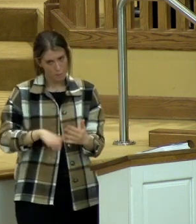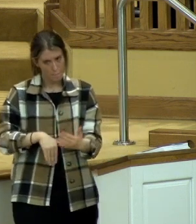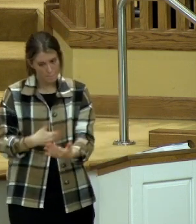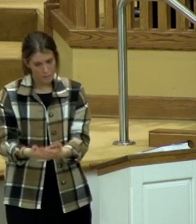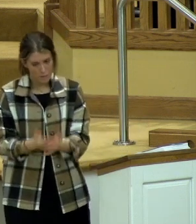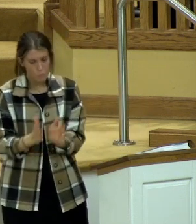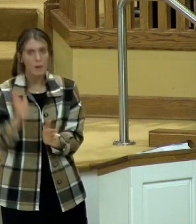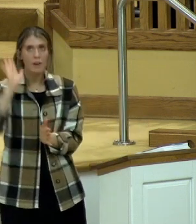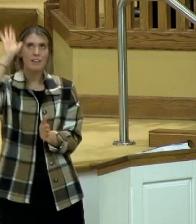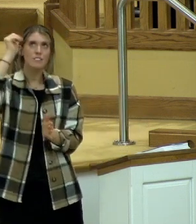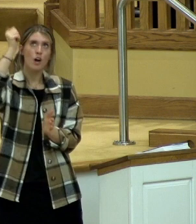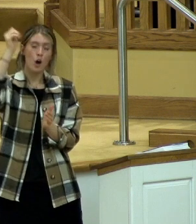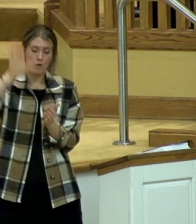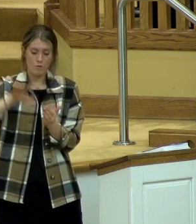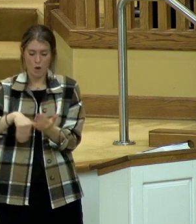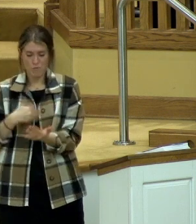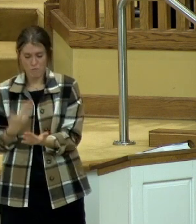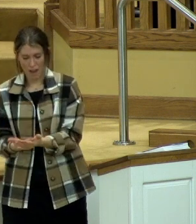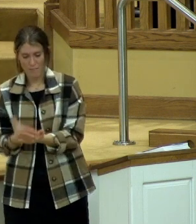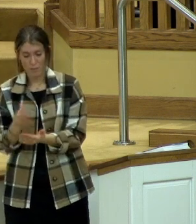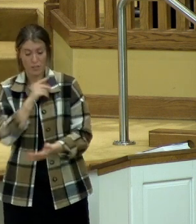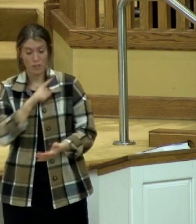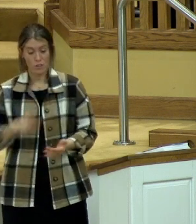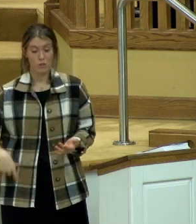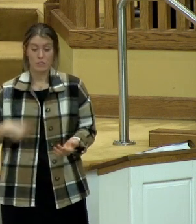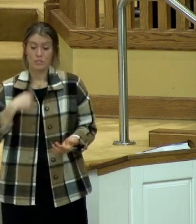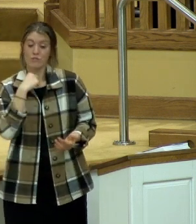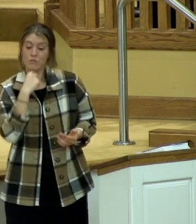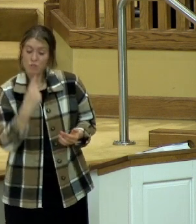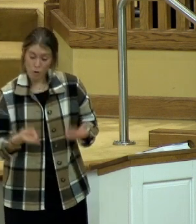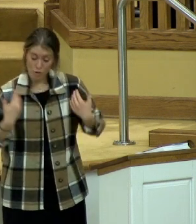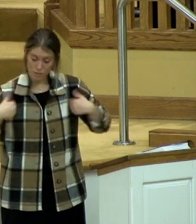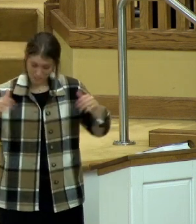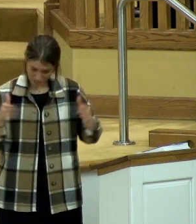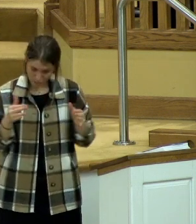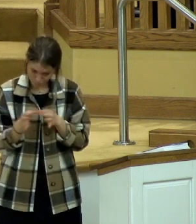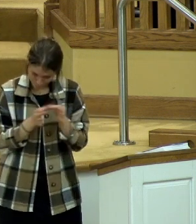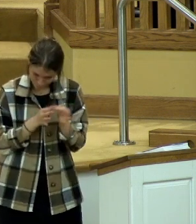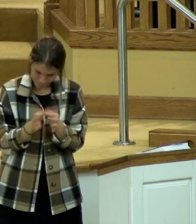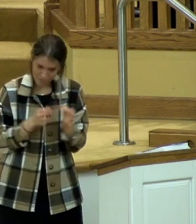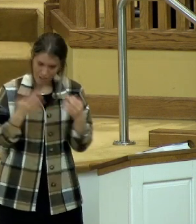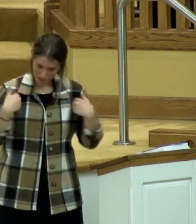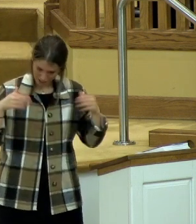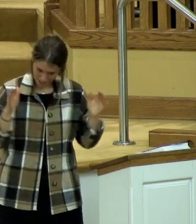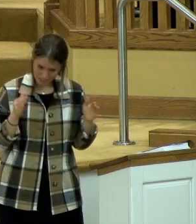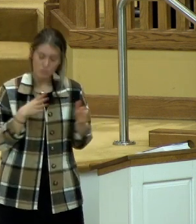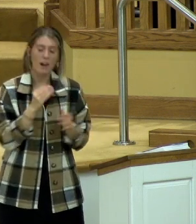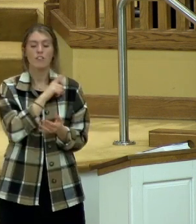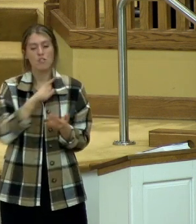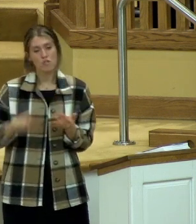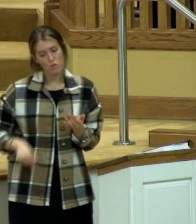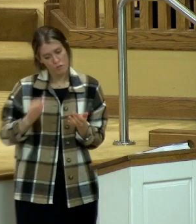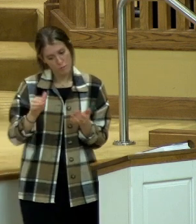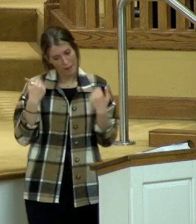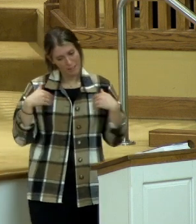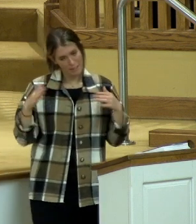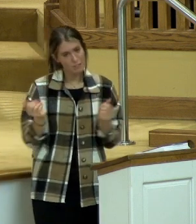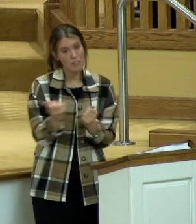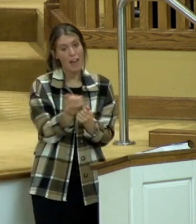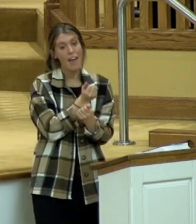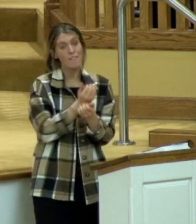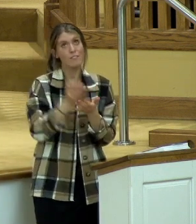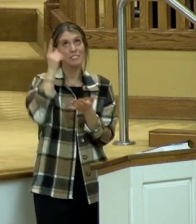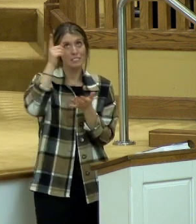to earth. And the Lord told the angel. And the Lord instructed the angel. And the Lord reminded the angel of everything he was supposed